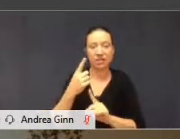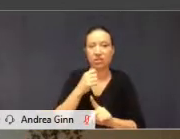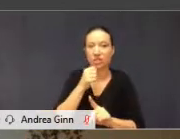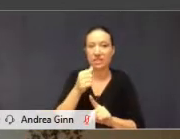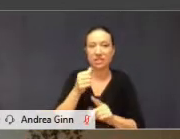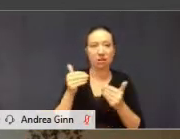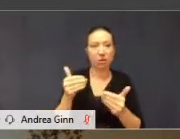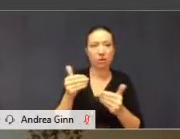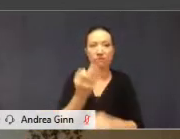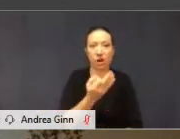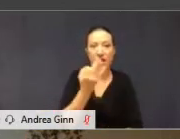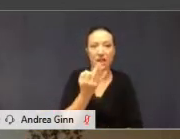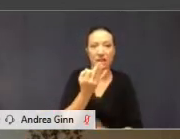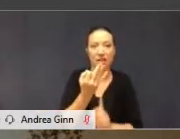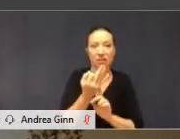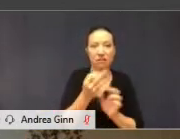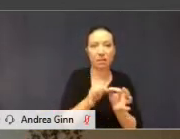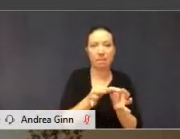Monday. This sort of